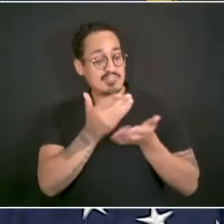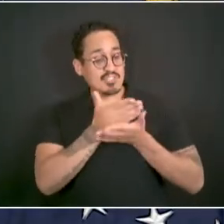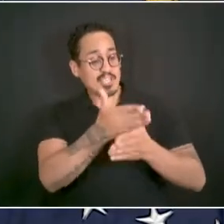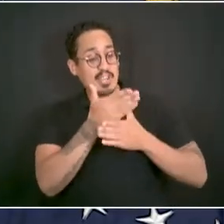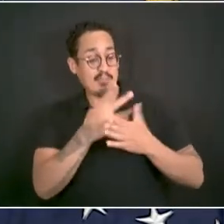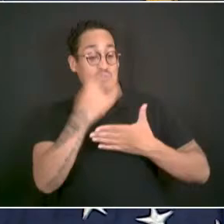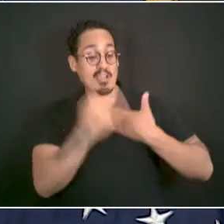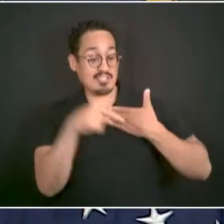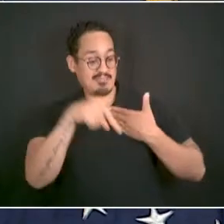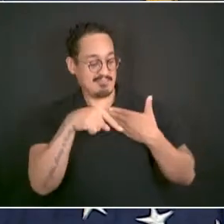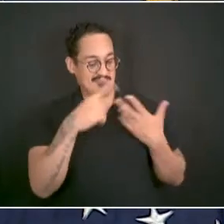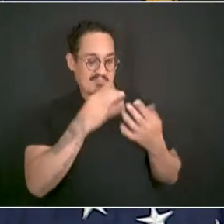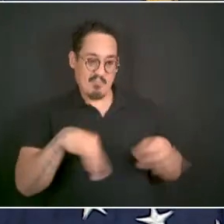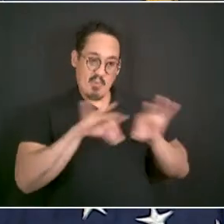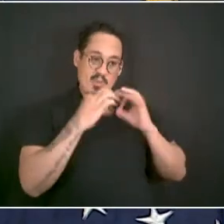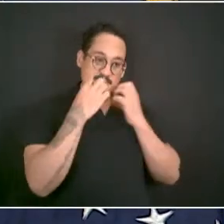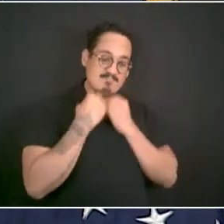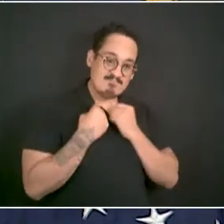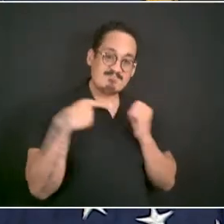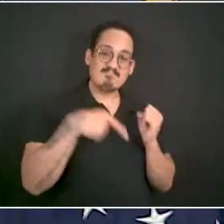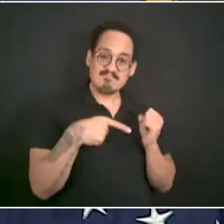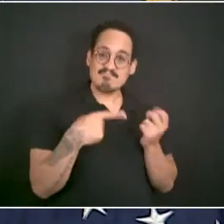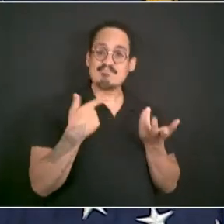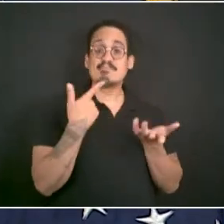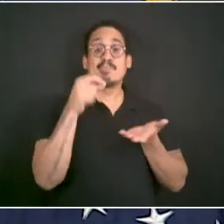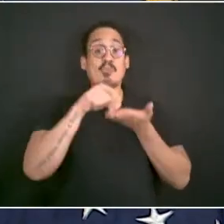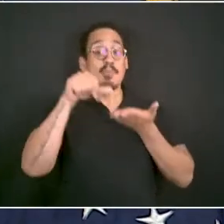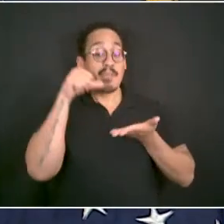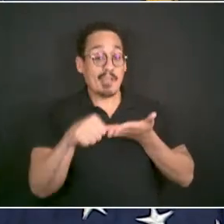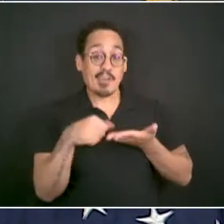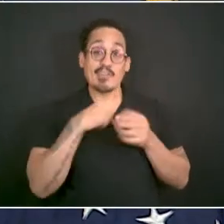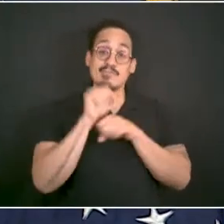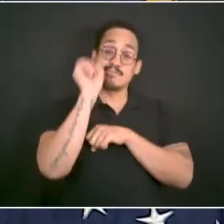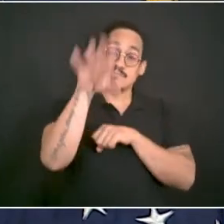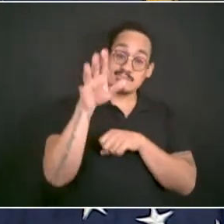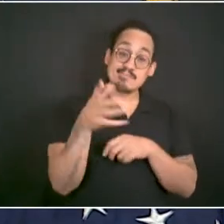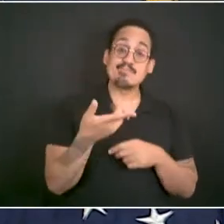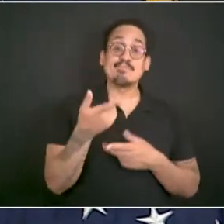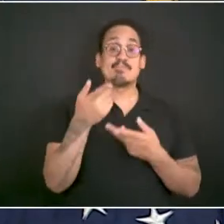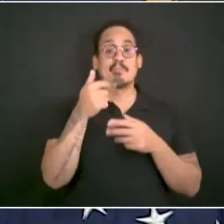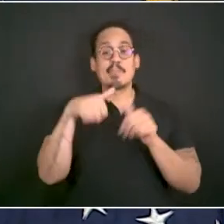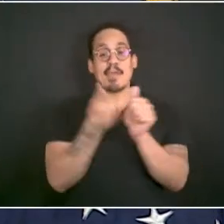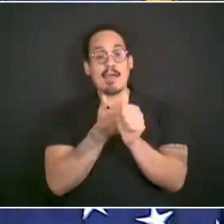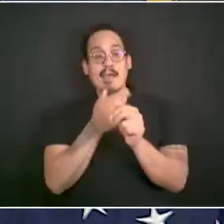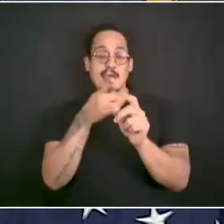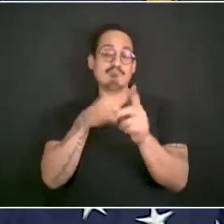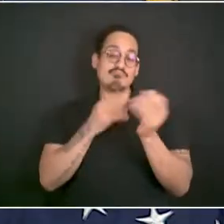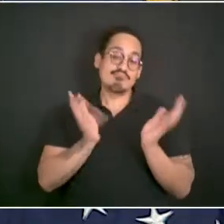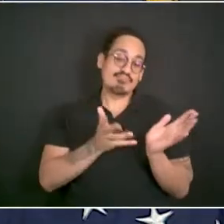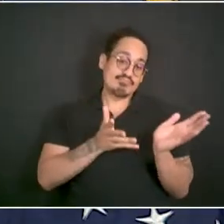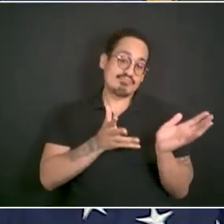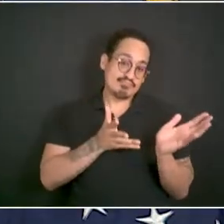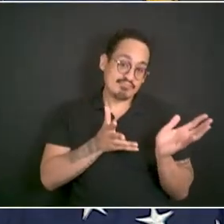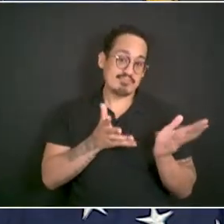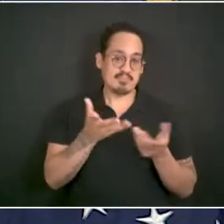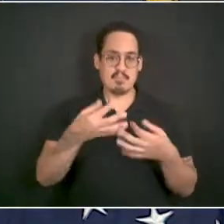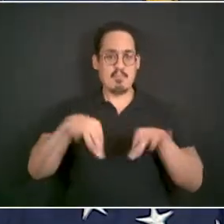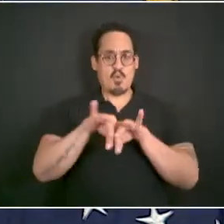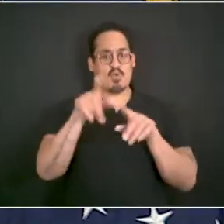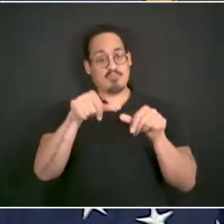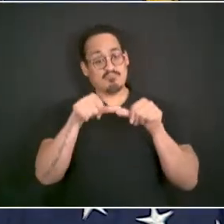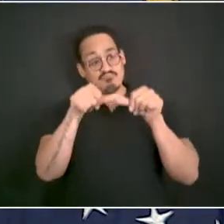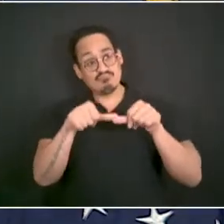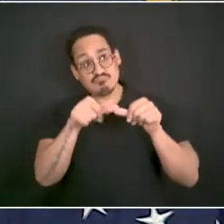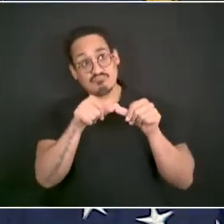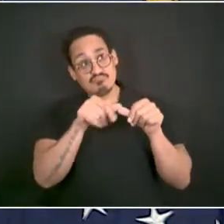what it meant. I know the letters that we sent. I know the conversations we had behind the scenes. I know that as long as you continue to talk